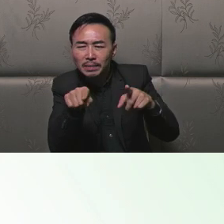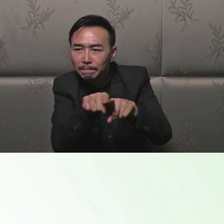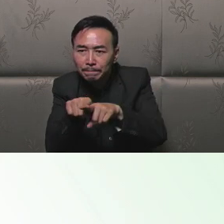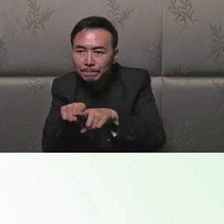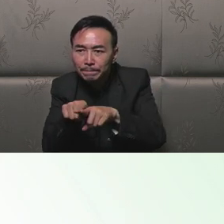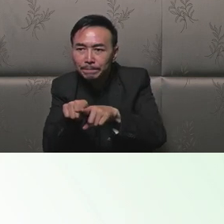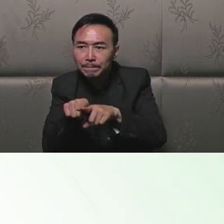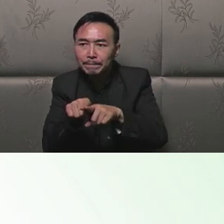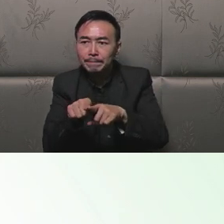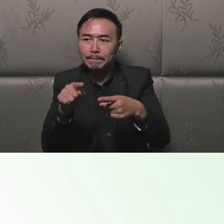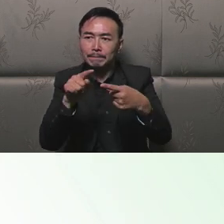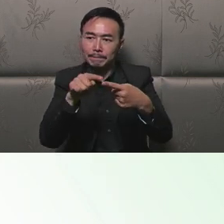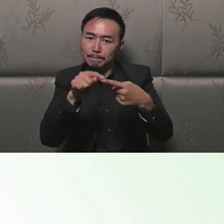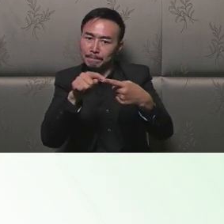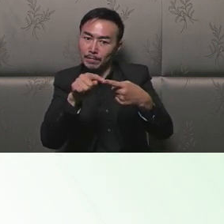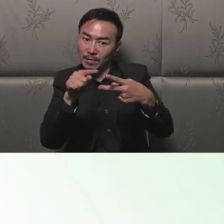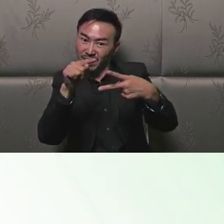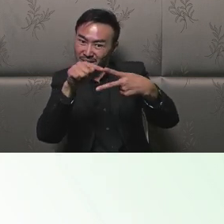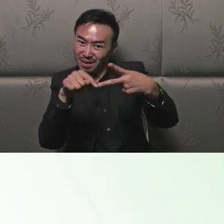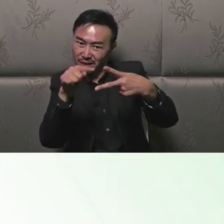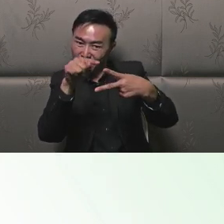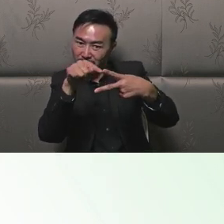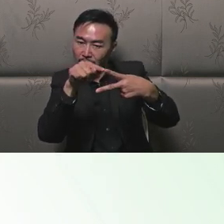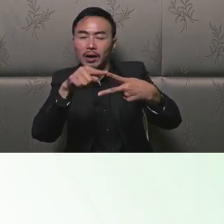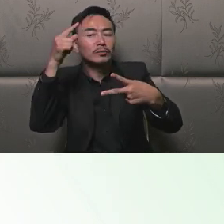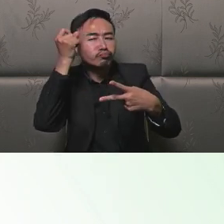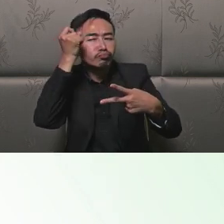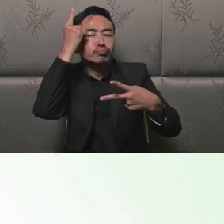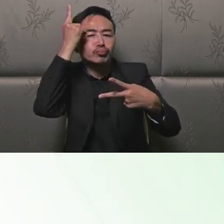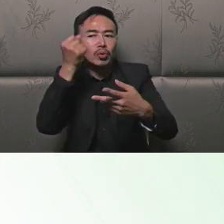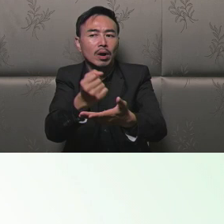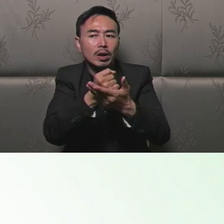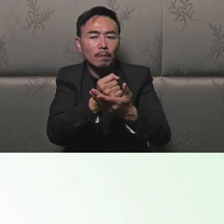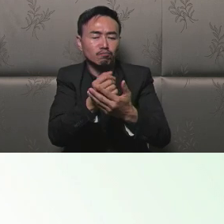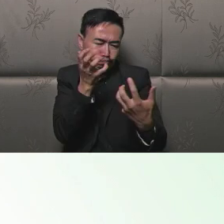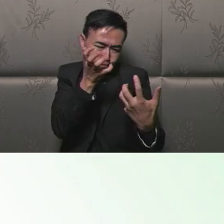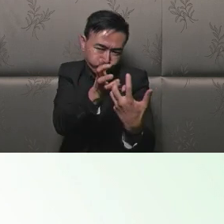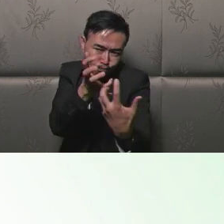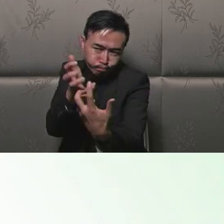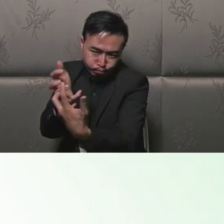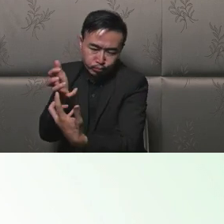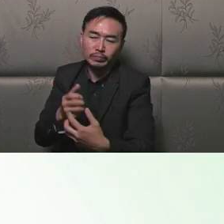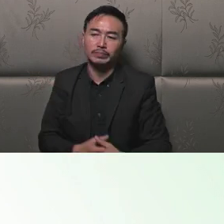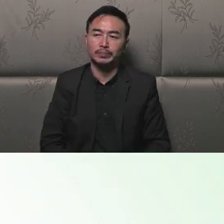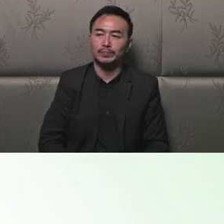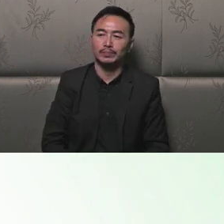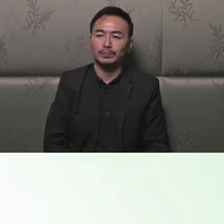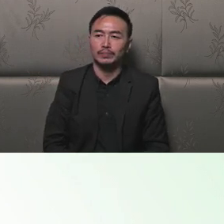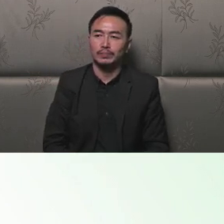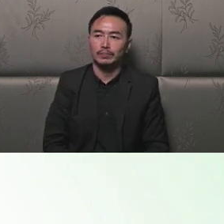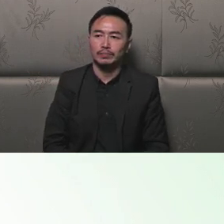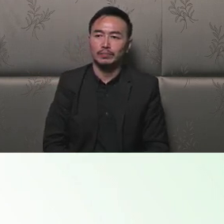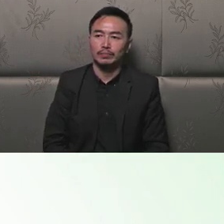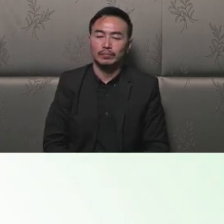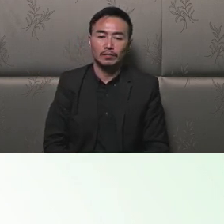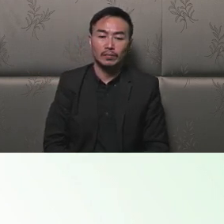of the Ati community, who are the members of the Panay Bukidnon community. This is